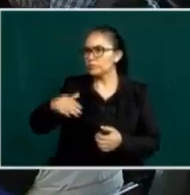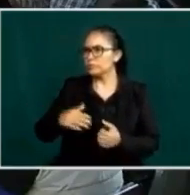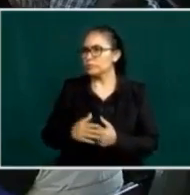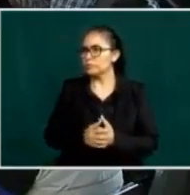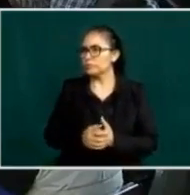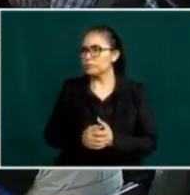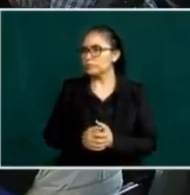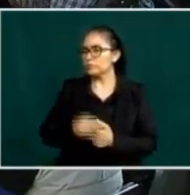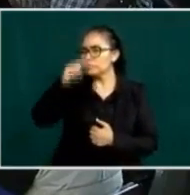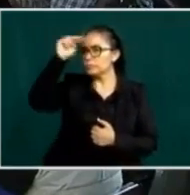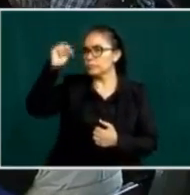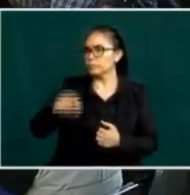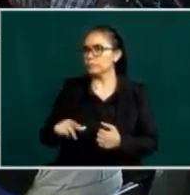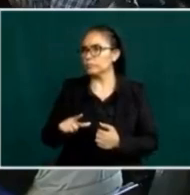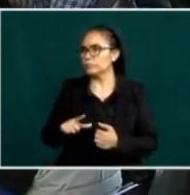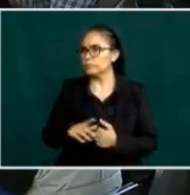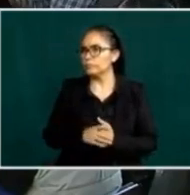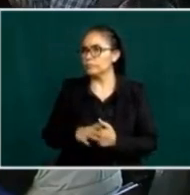So,